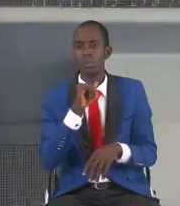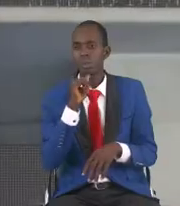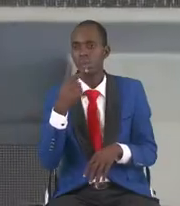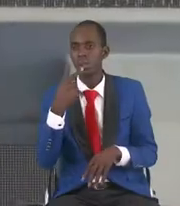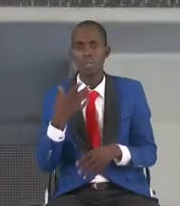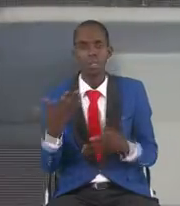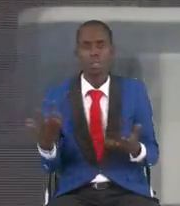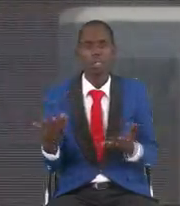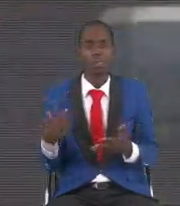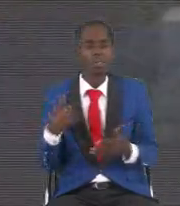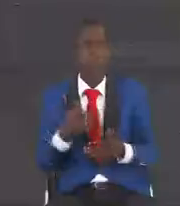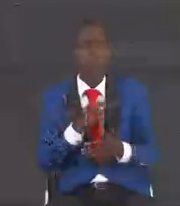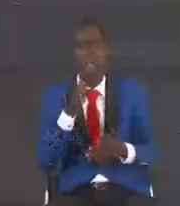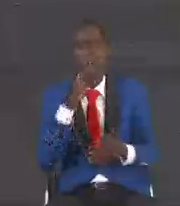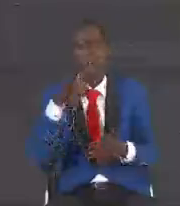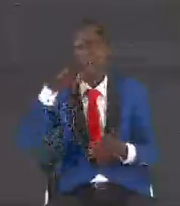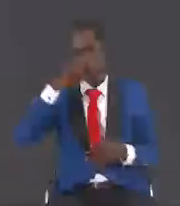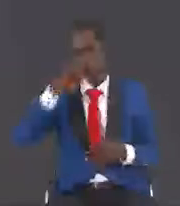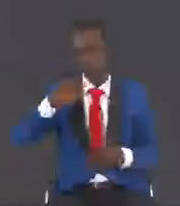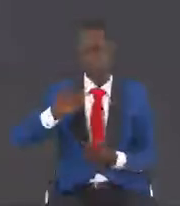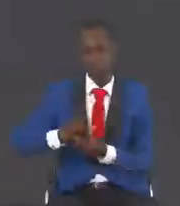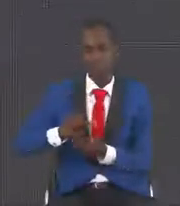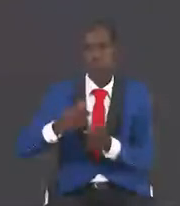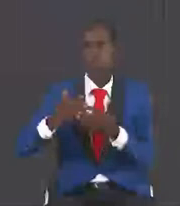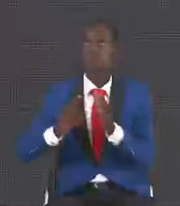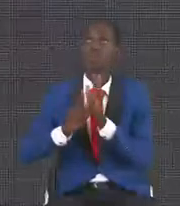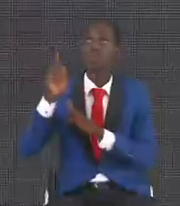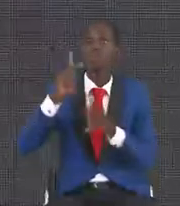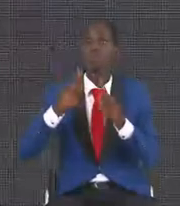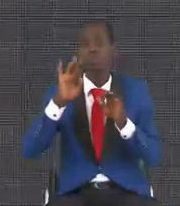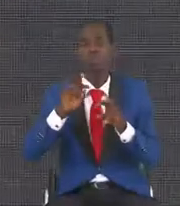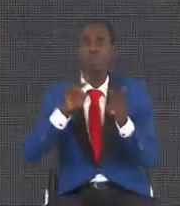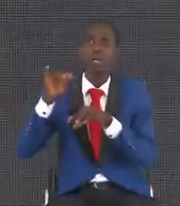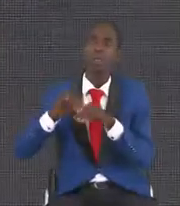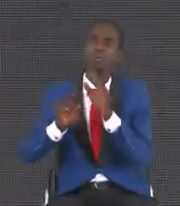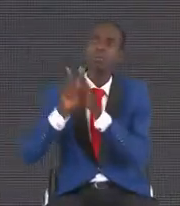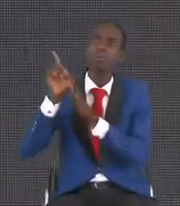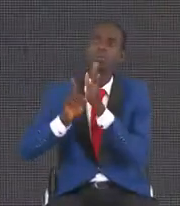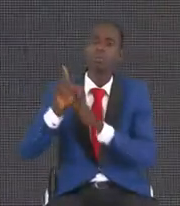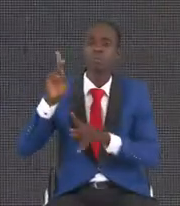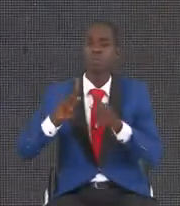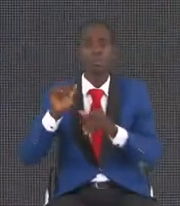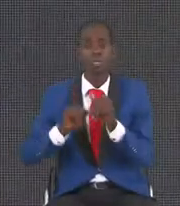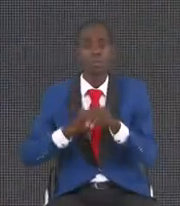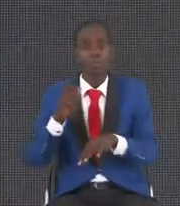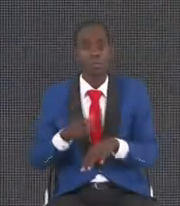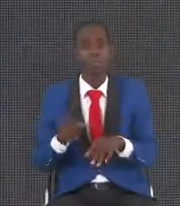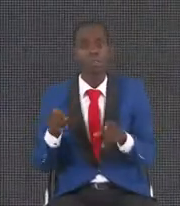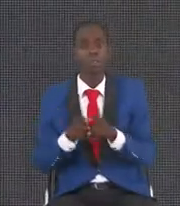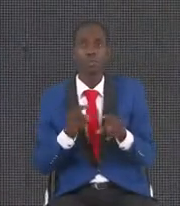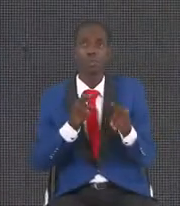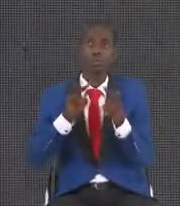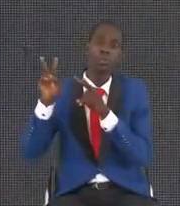like grasshoppers. If you're looking at giants every time, as you are looking at all their traits, all